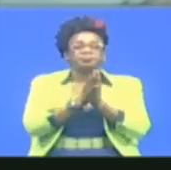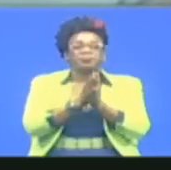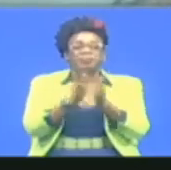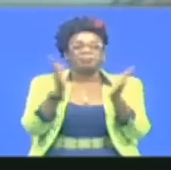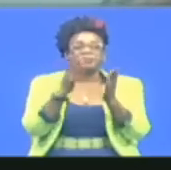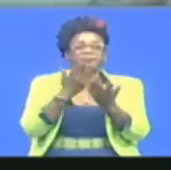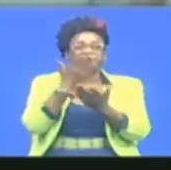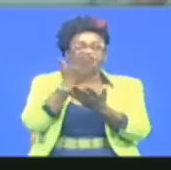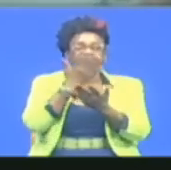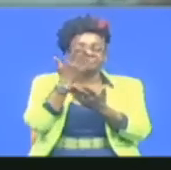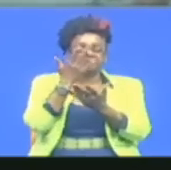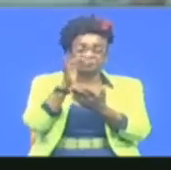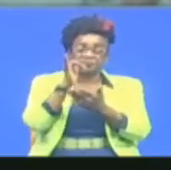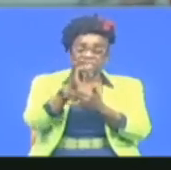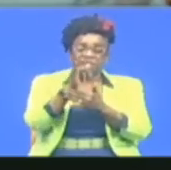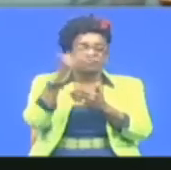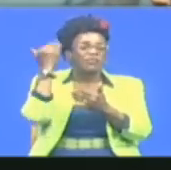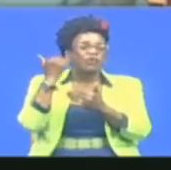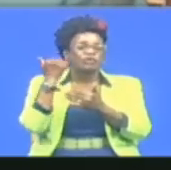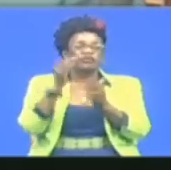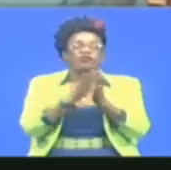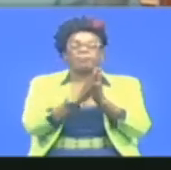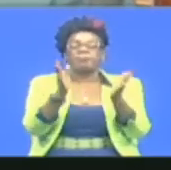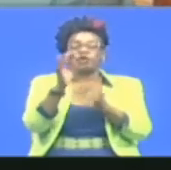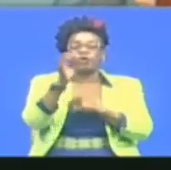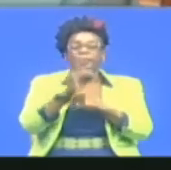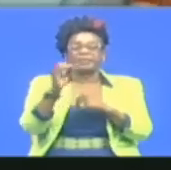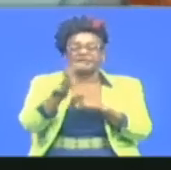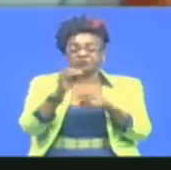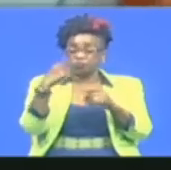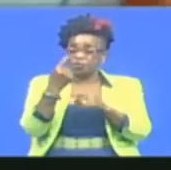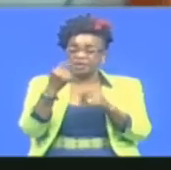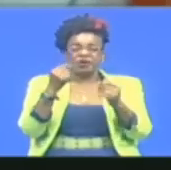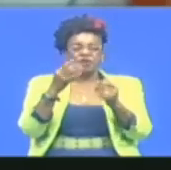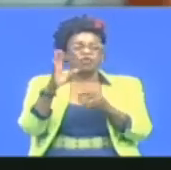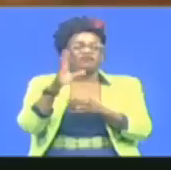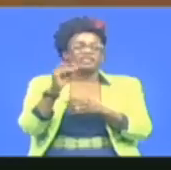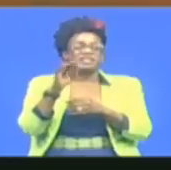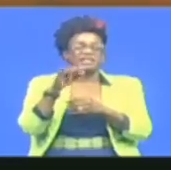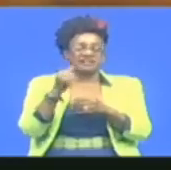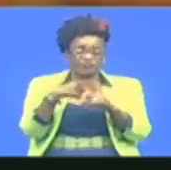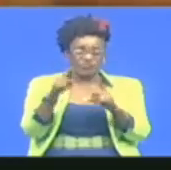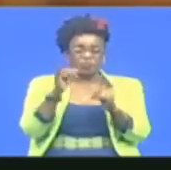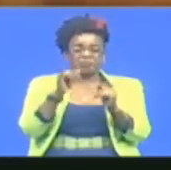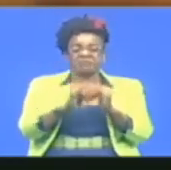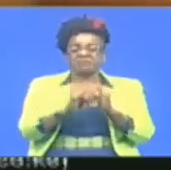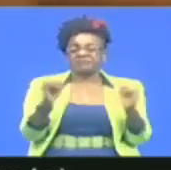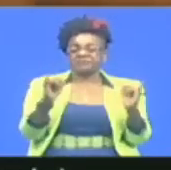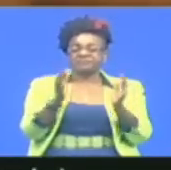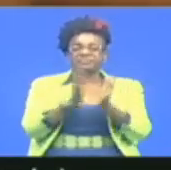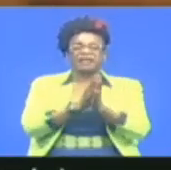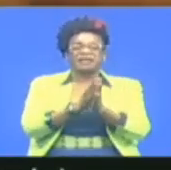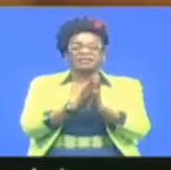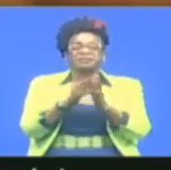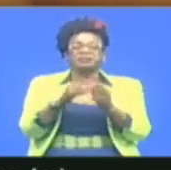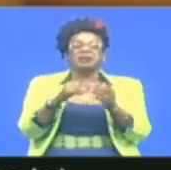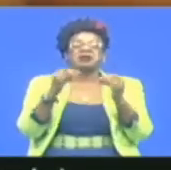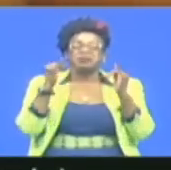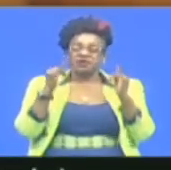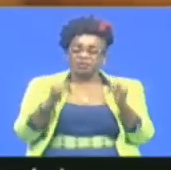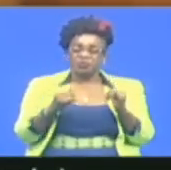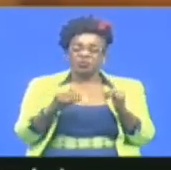courts and in the court of public opinion, a mere inconvenience on the road to an image cleansing and rebranding as a wholesome member